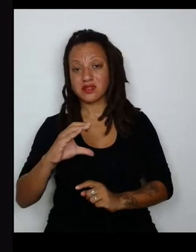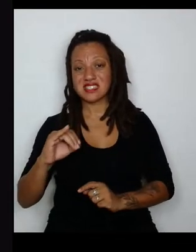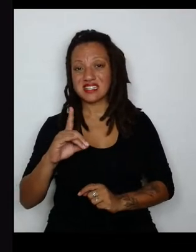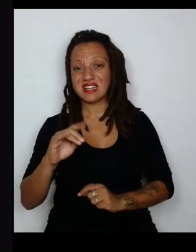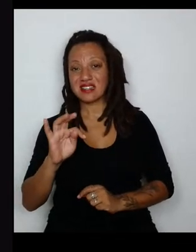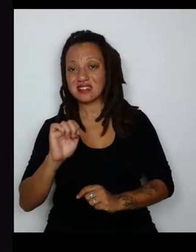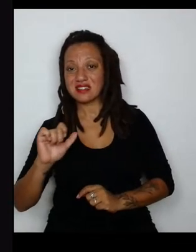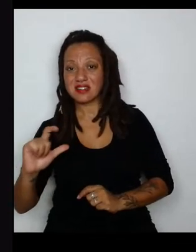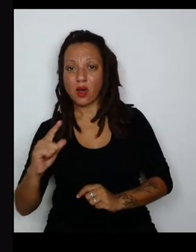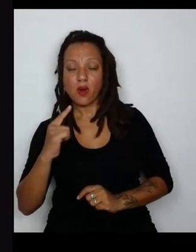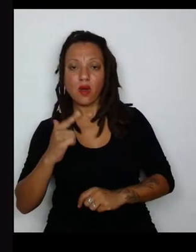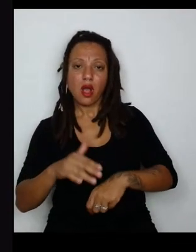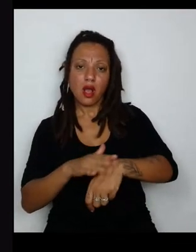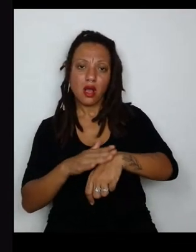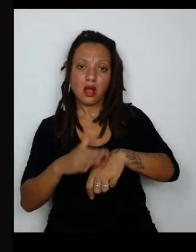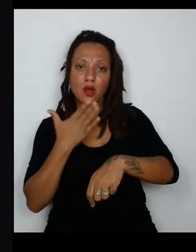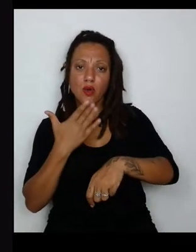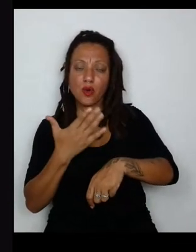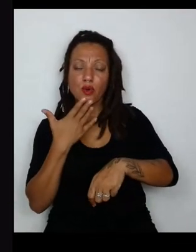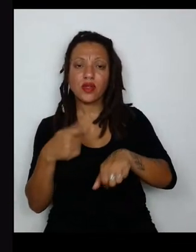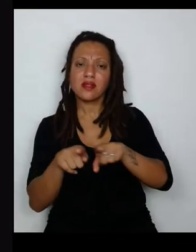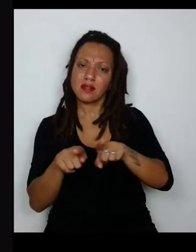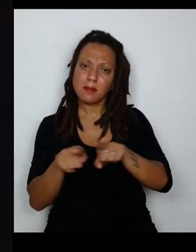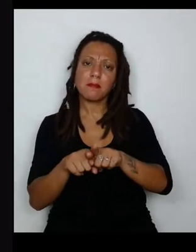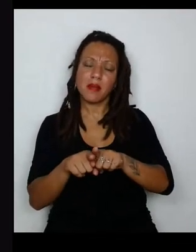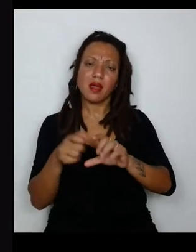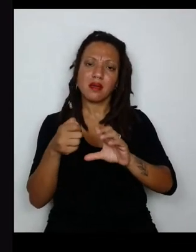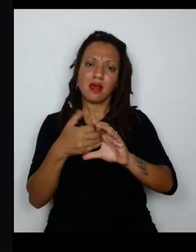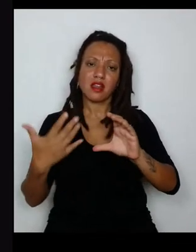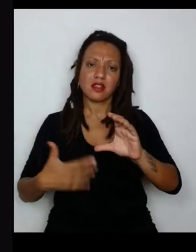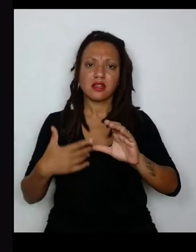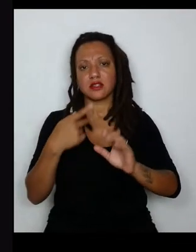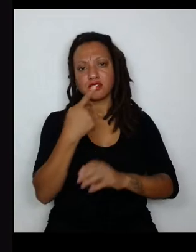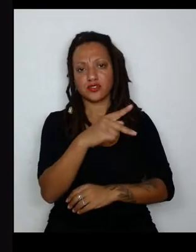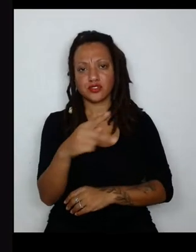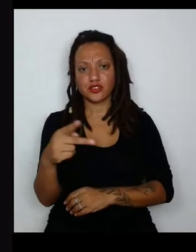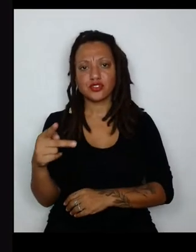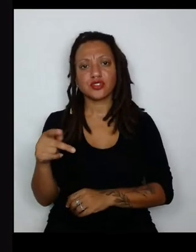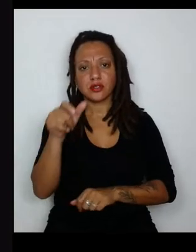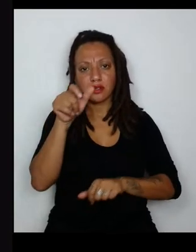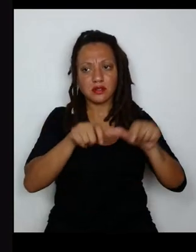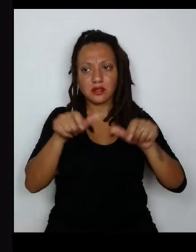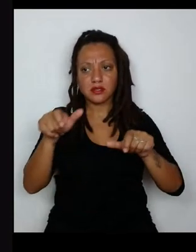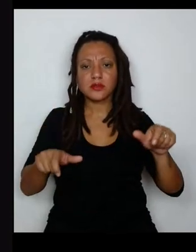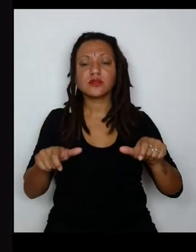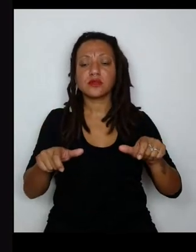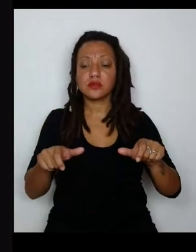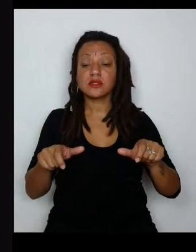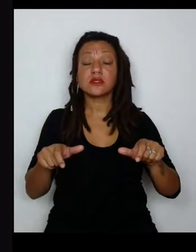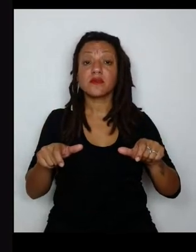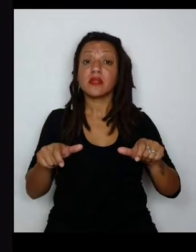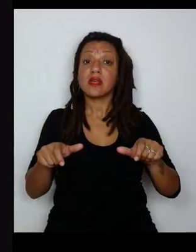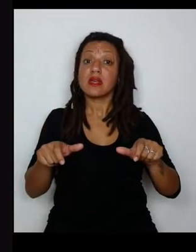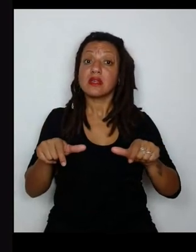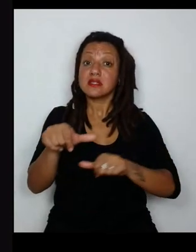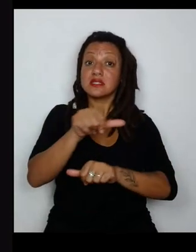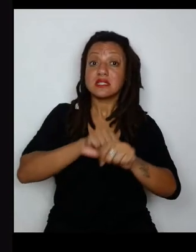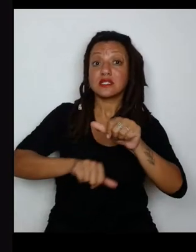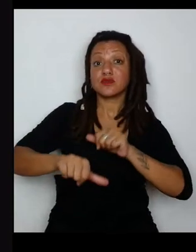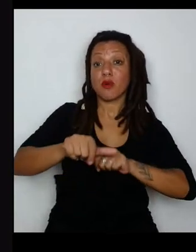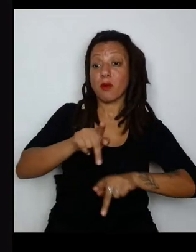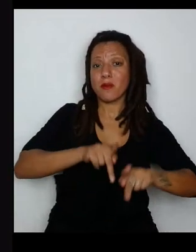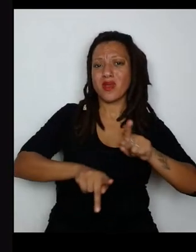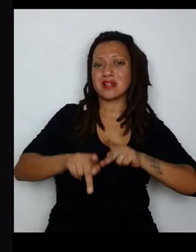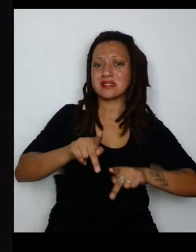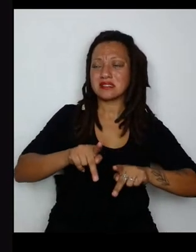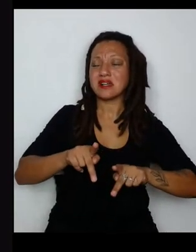features associated with those who became subject populations were as diverse and contingent